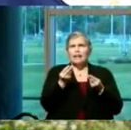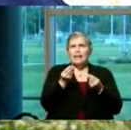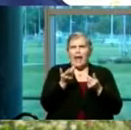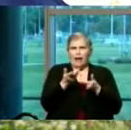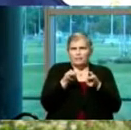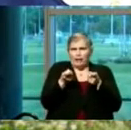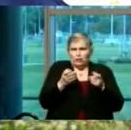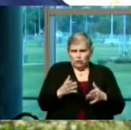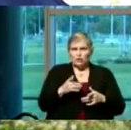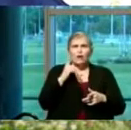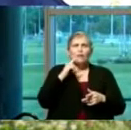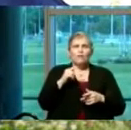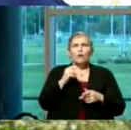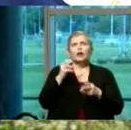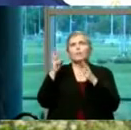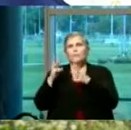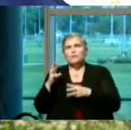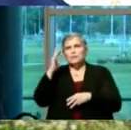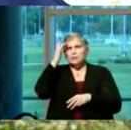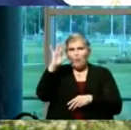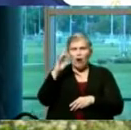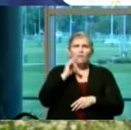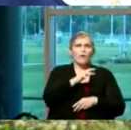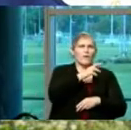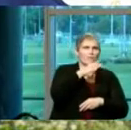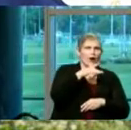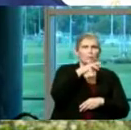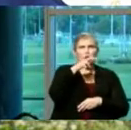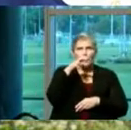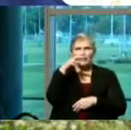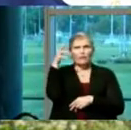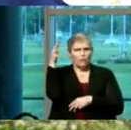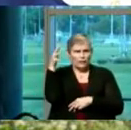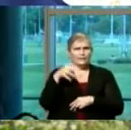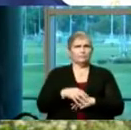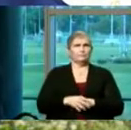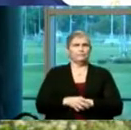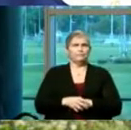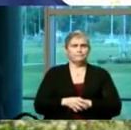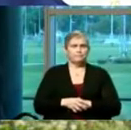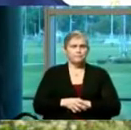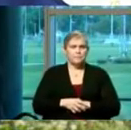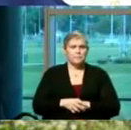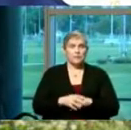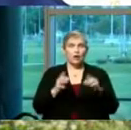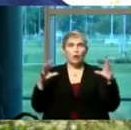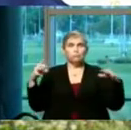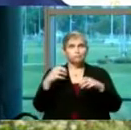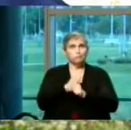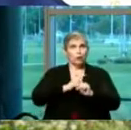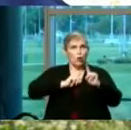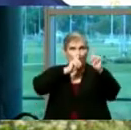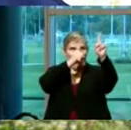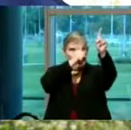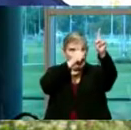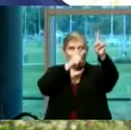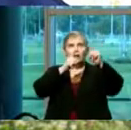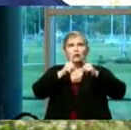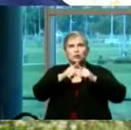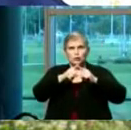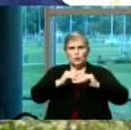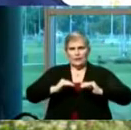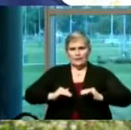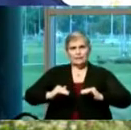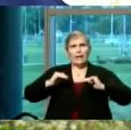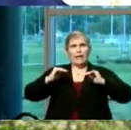smart agricultural practices on farms, ranches, and forested areas. The goal is to scale up